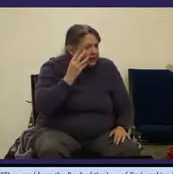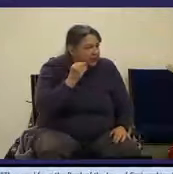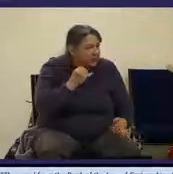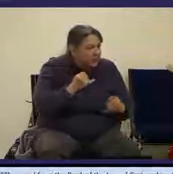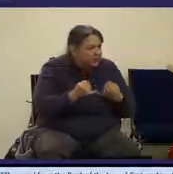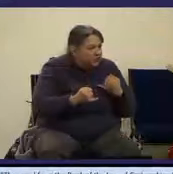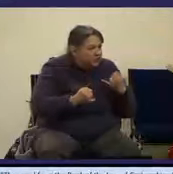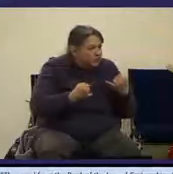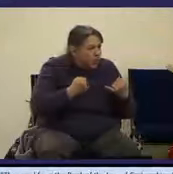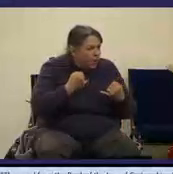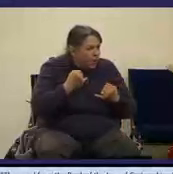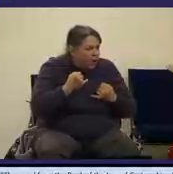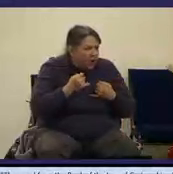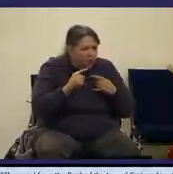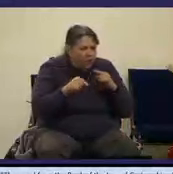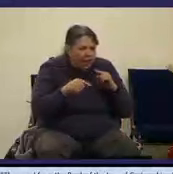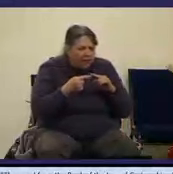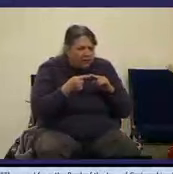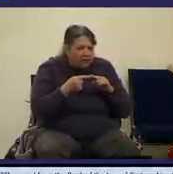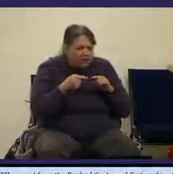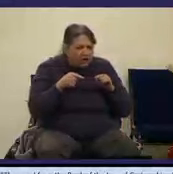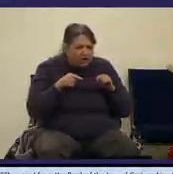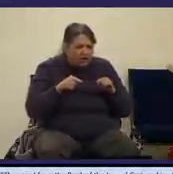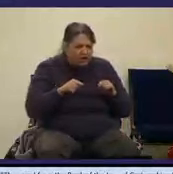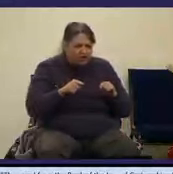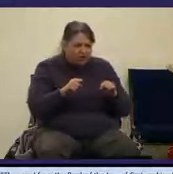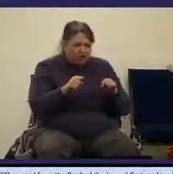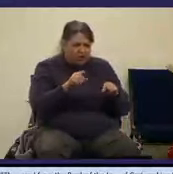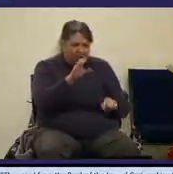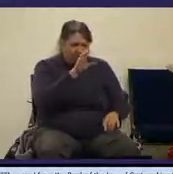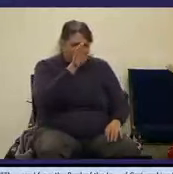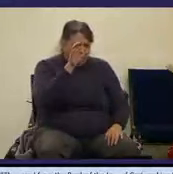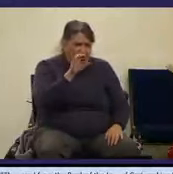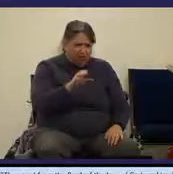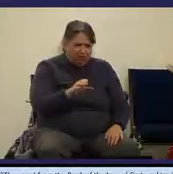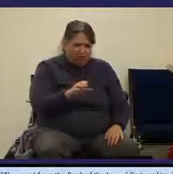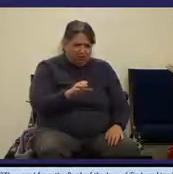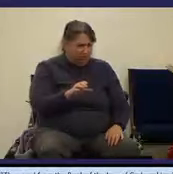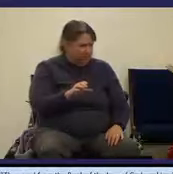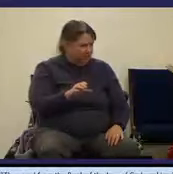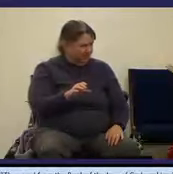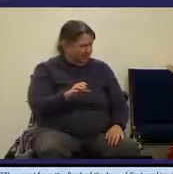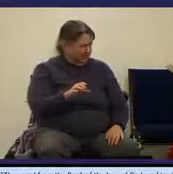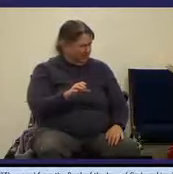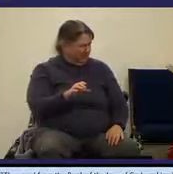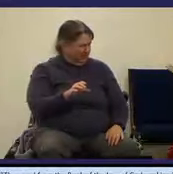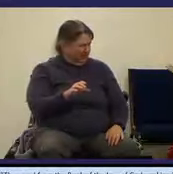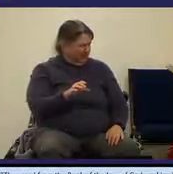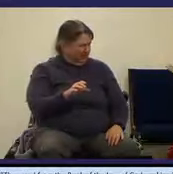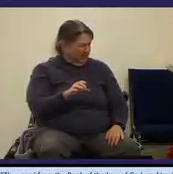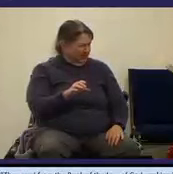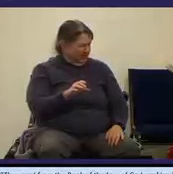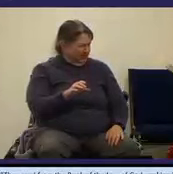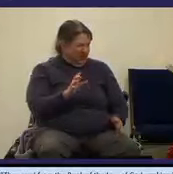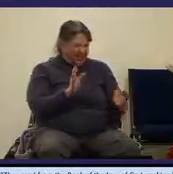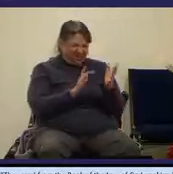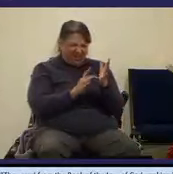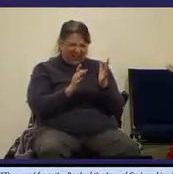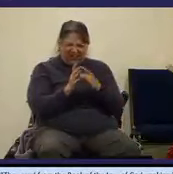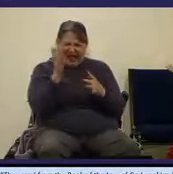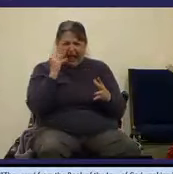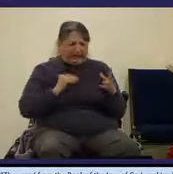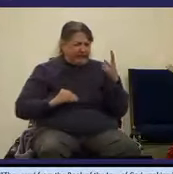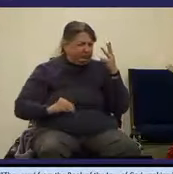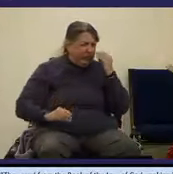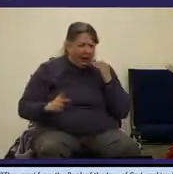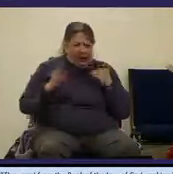verse. For the joy that was set before him, he endured the cross. That means that Jesus had really no reason at the moment